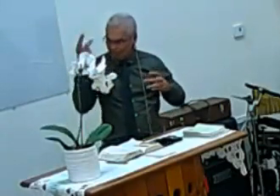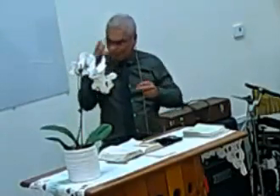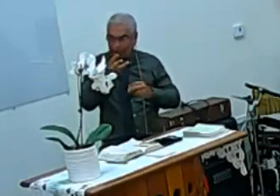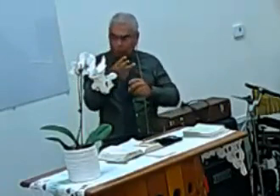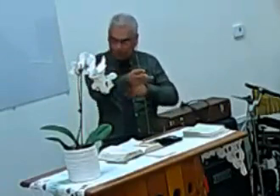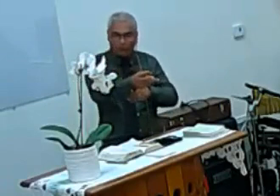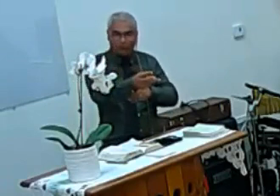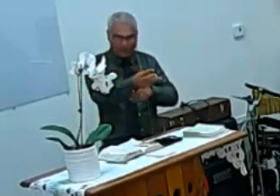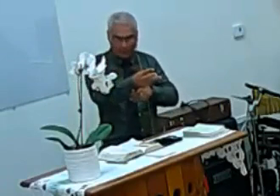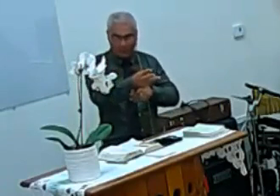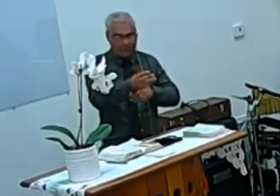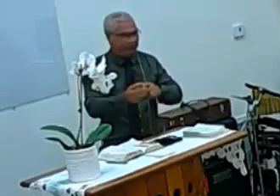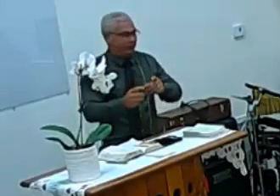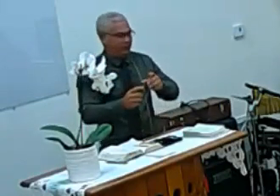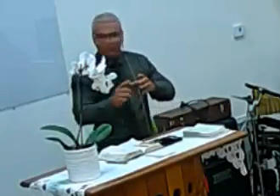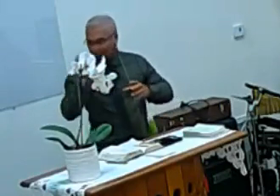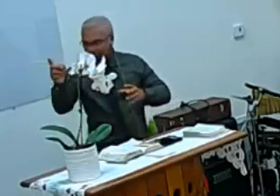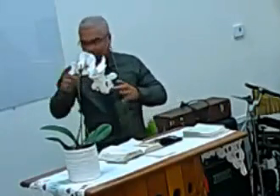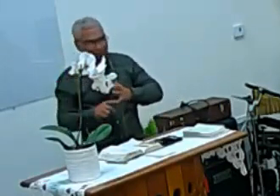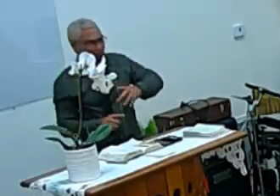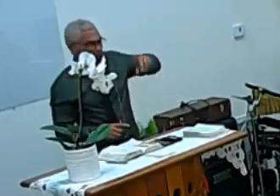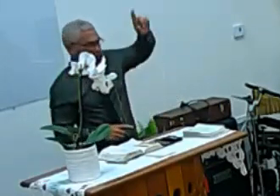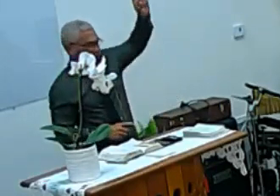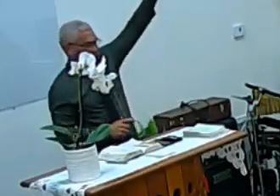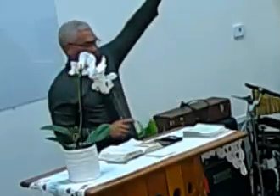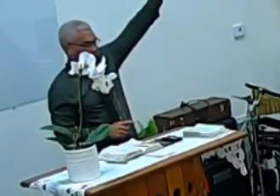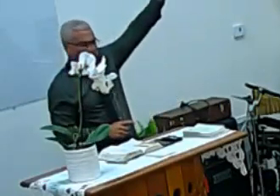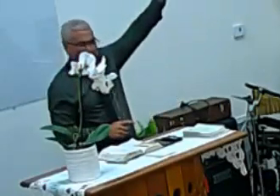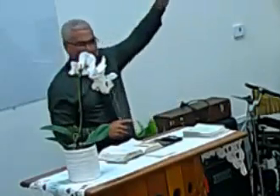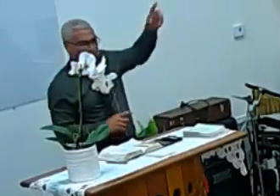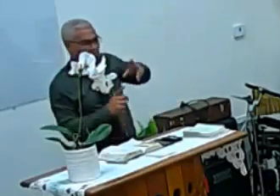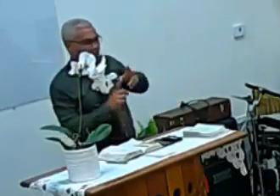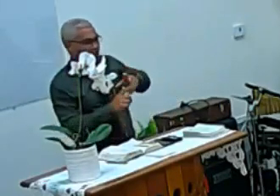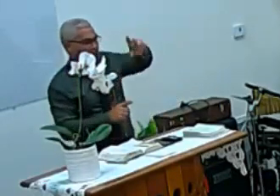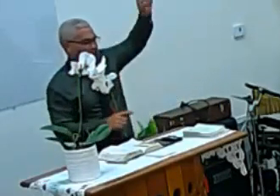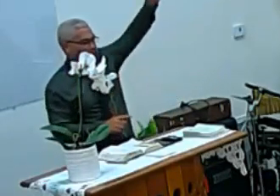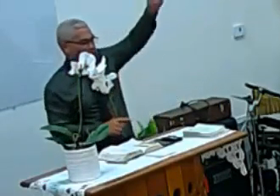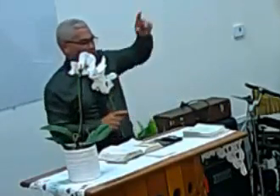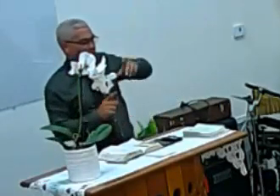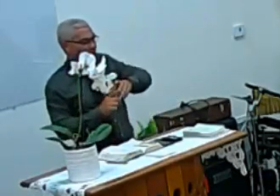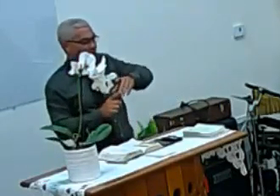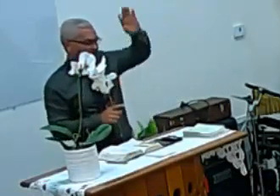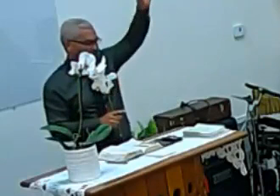The first plague was upon the forest, other woods, or the sea, and other over the fresh water.